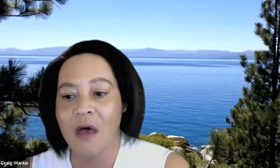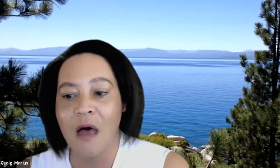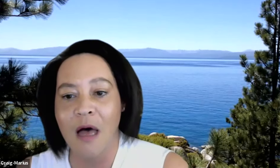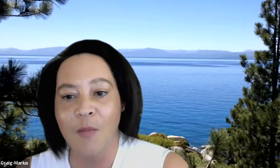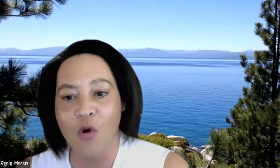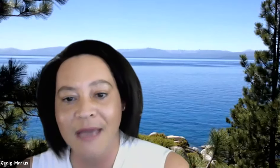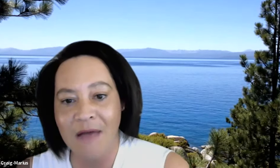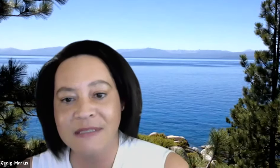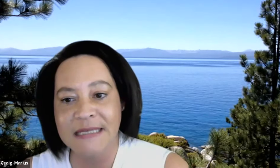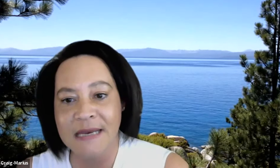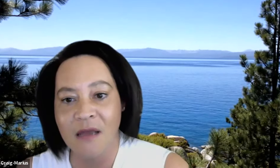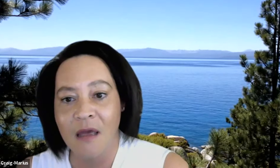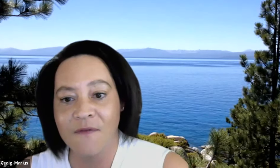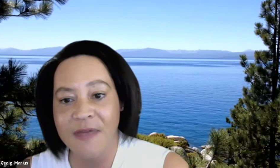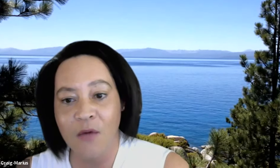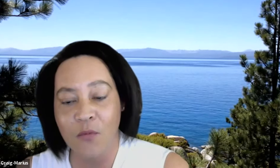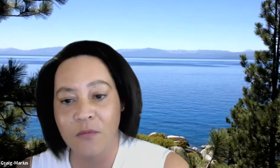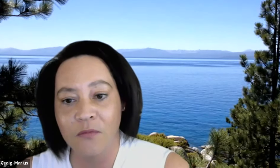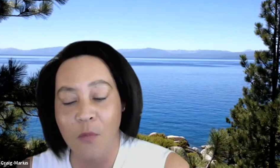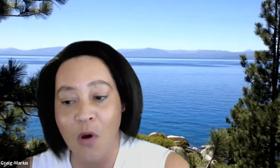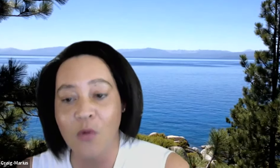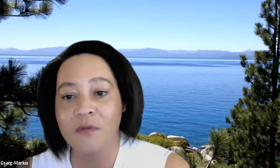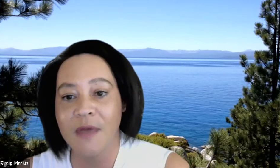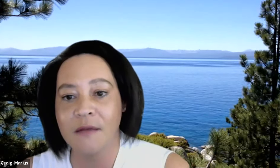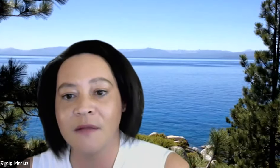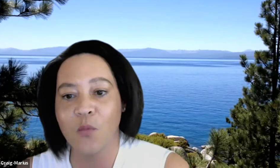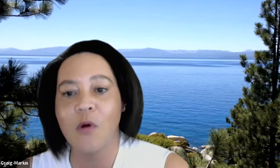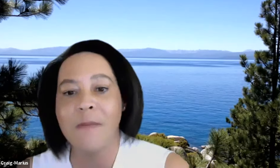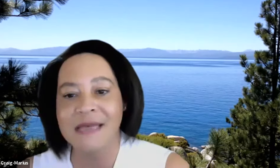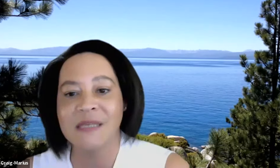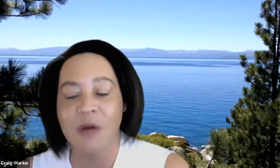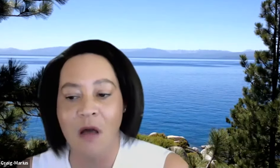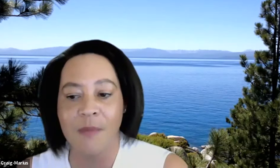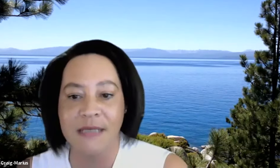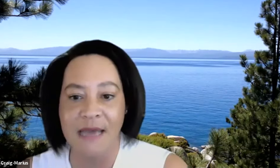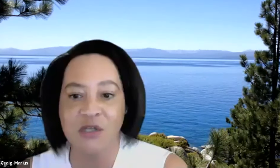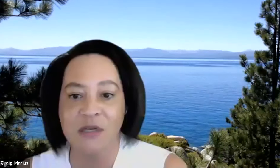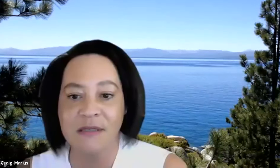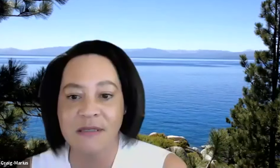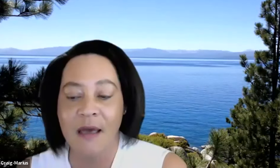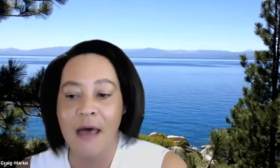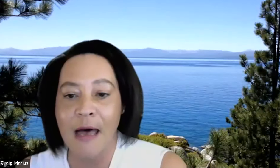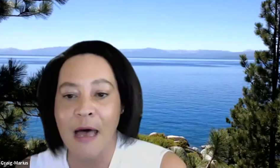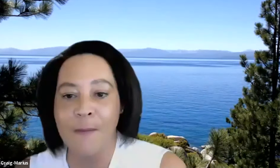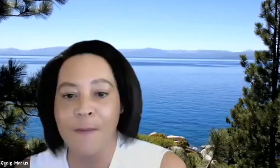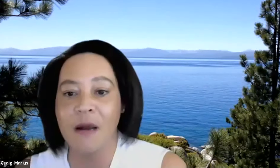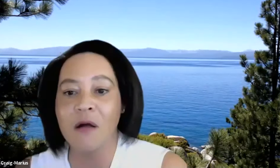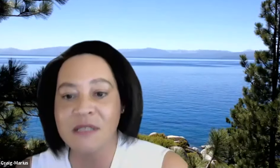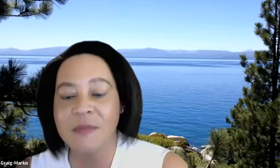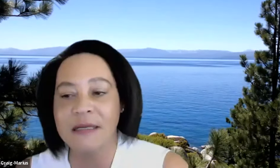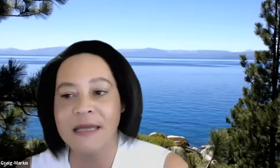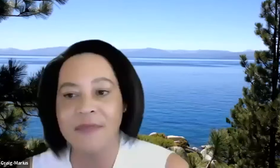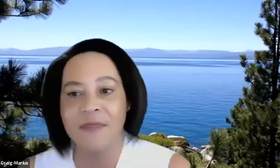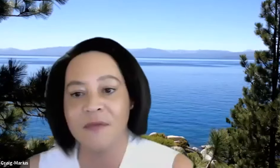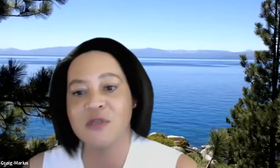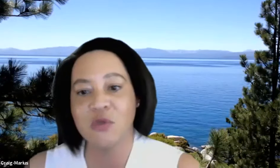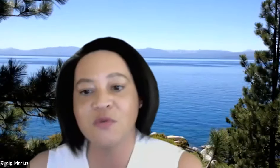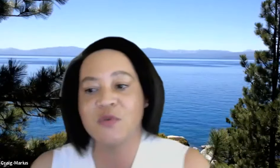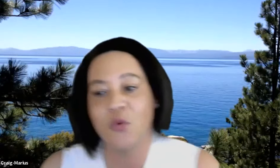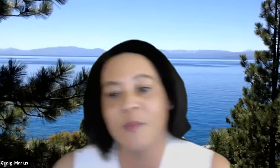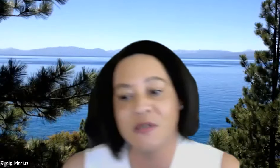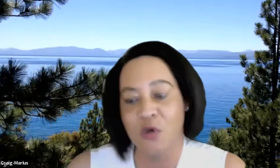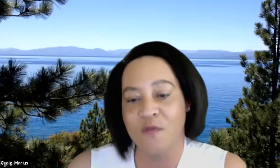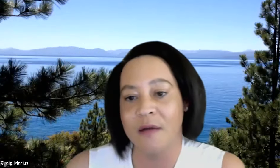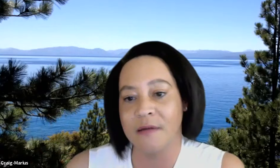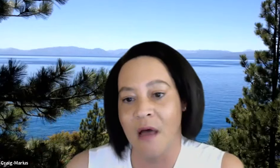records or counseling via remote, then we'll make some accommodations. But ultimately,